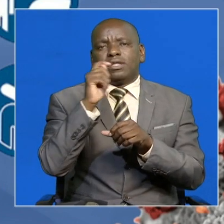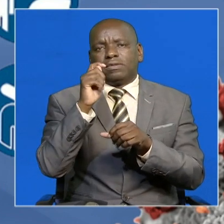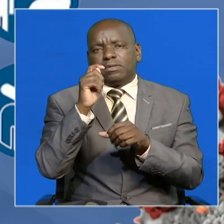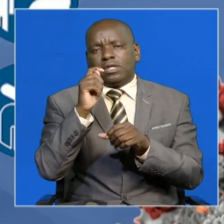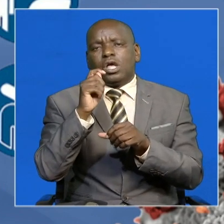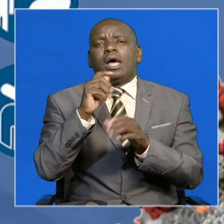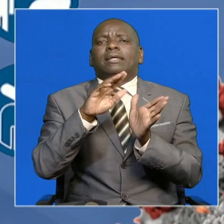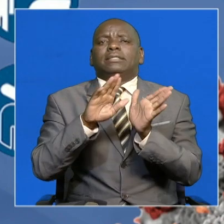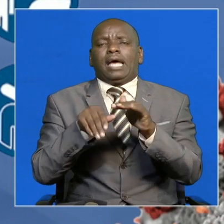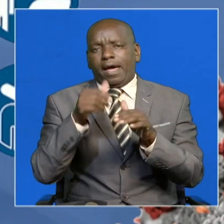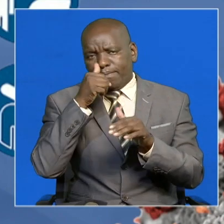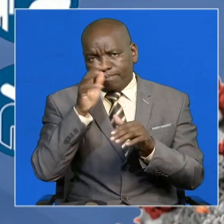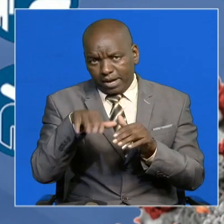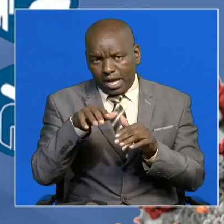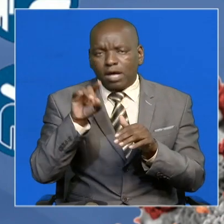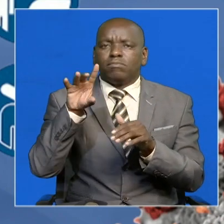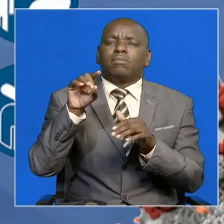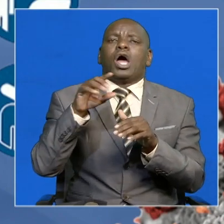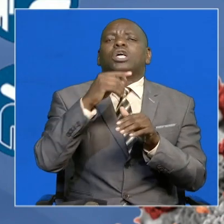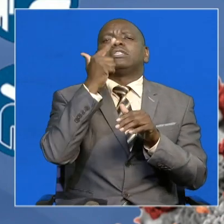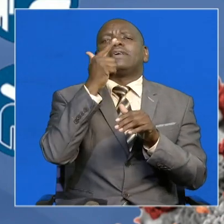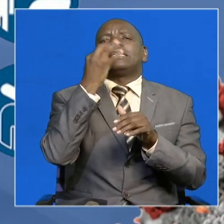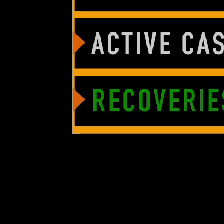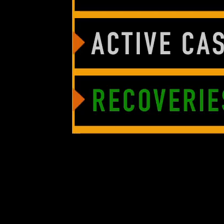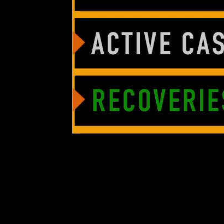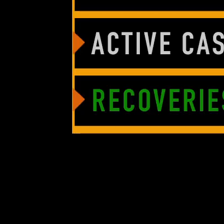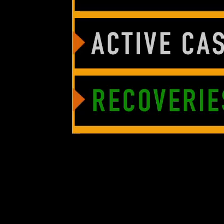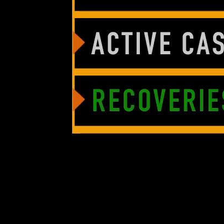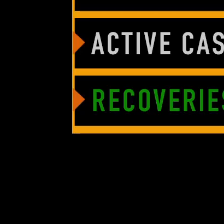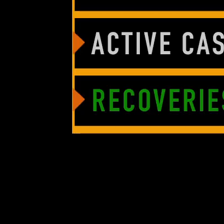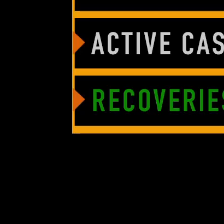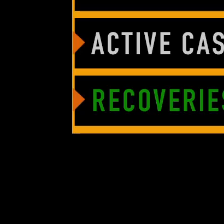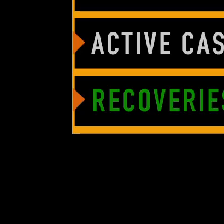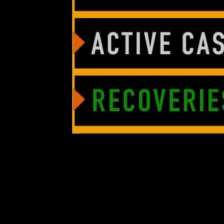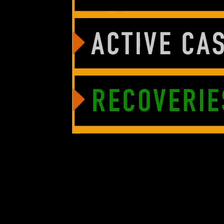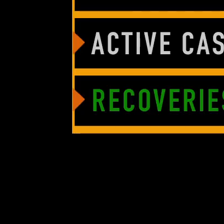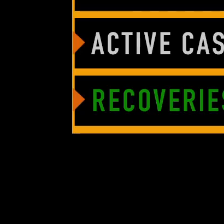1,122 deaths, and a recovery rate of about 73%.